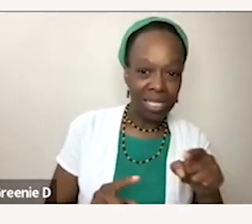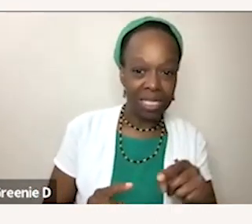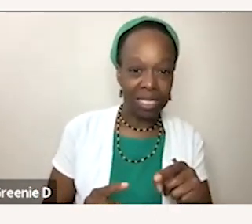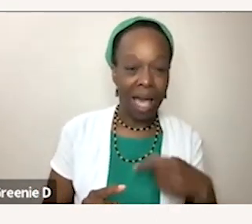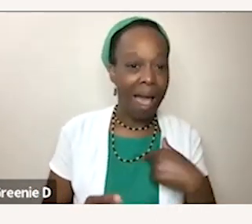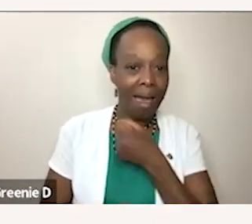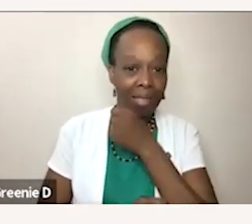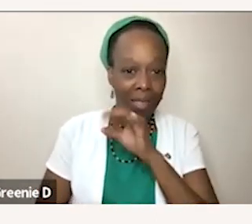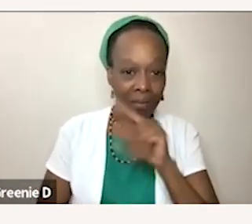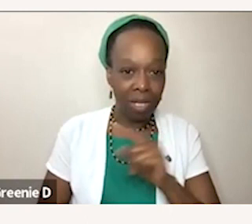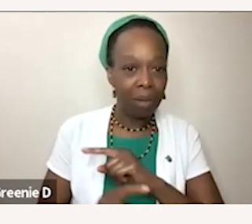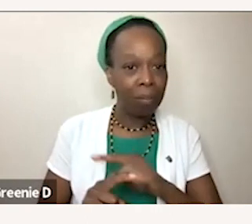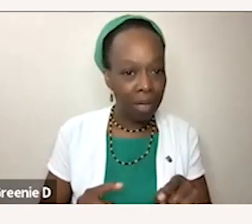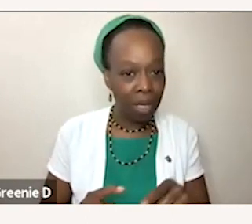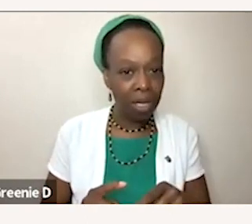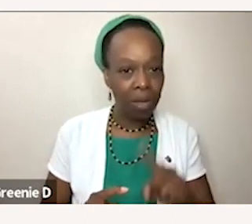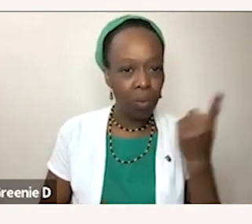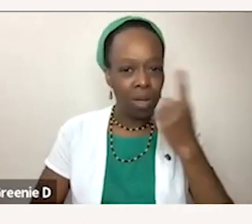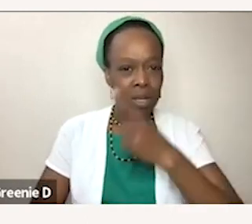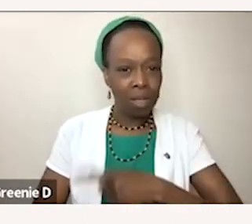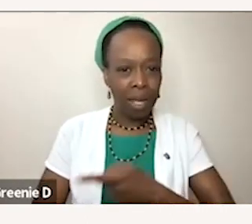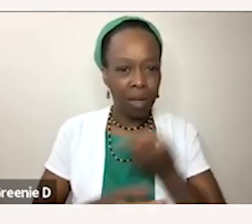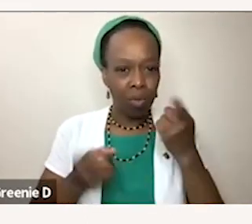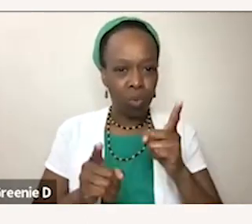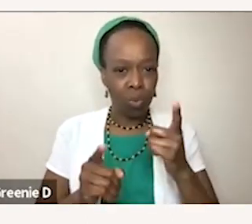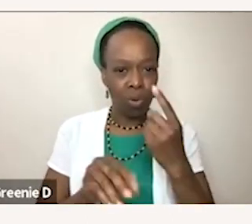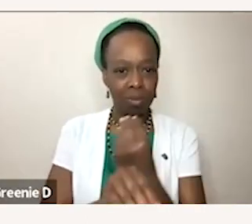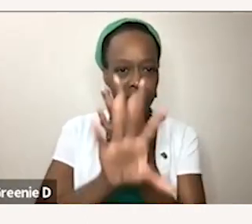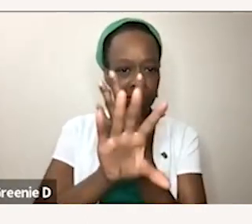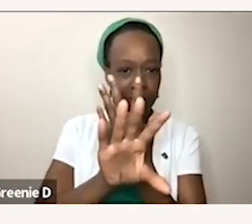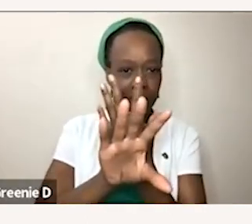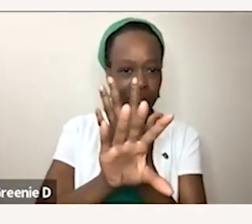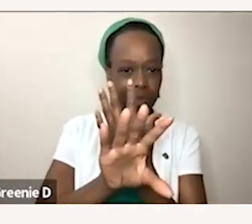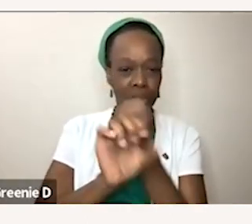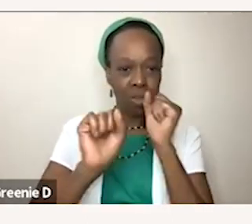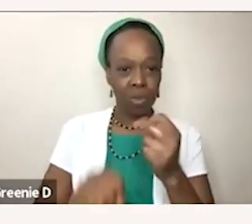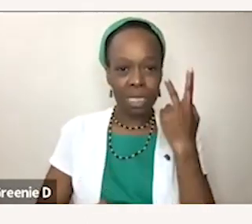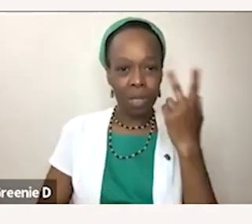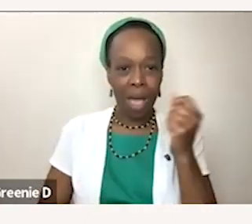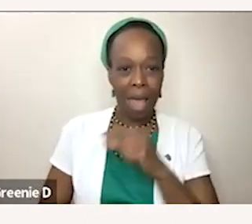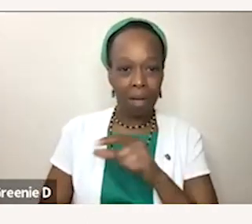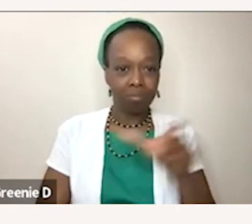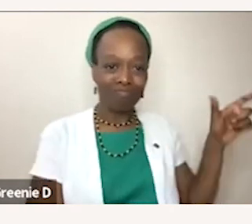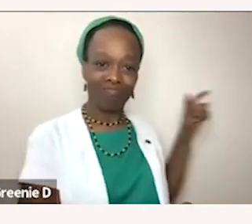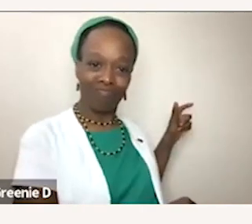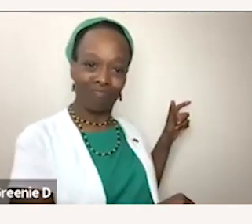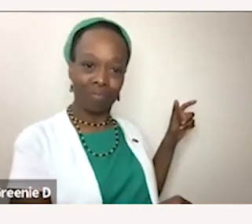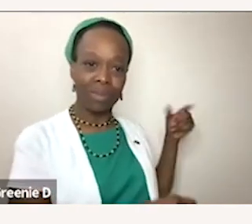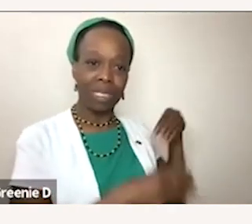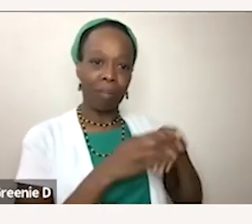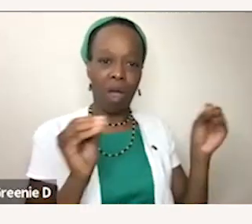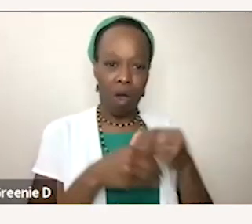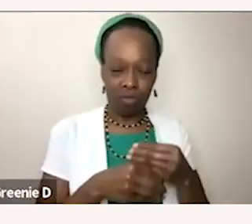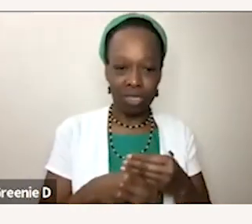loved, and I was in the middle of a video chat, right? And you could see, and I put it behind me in my office, and I was meeting